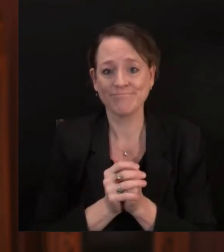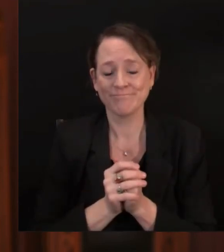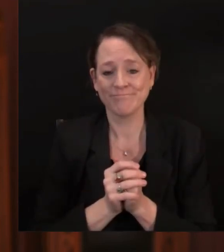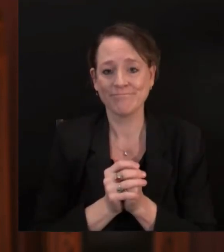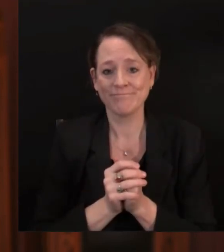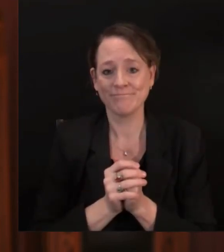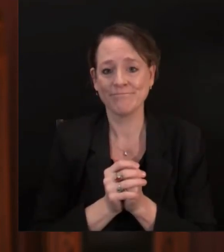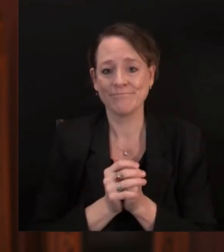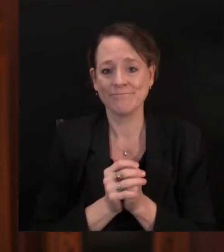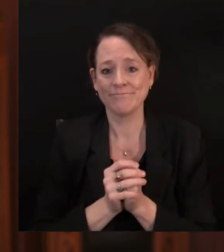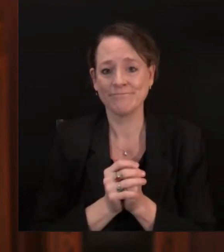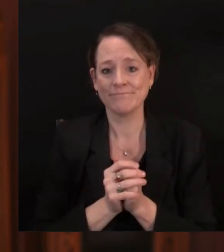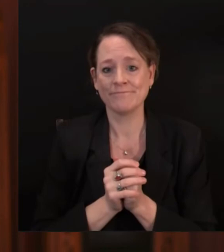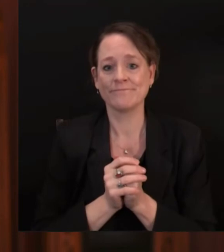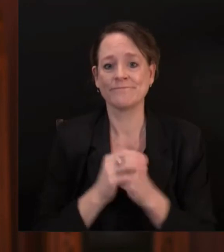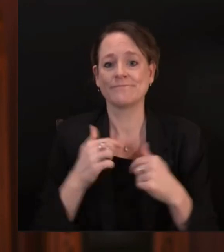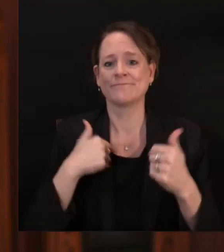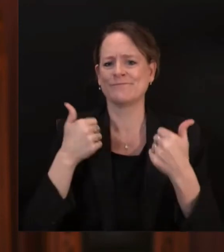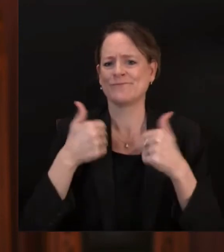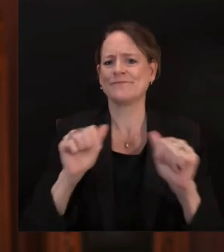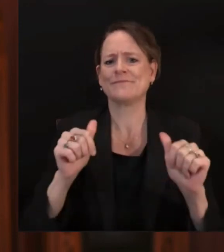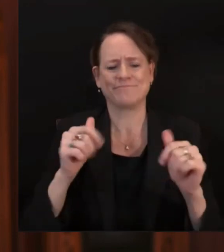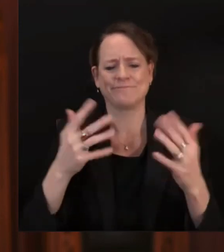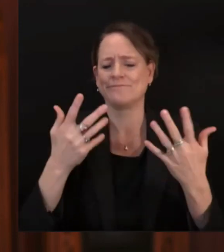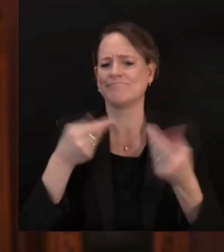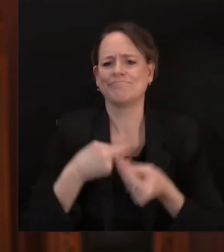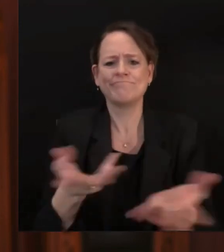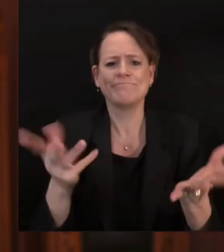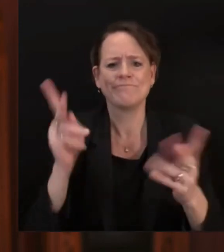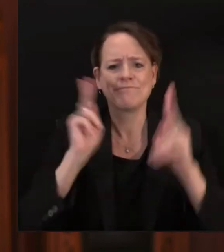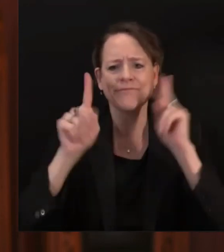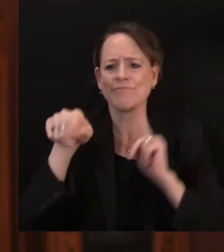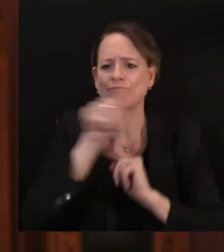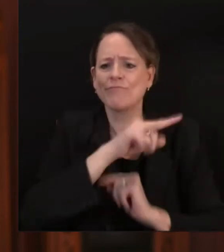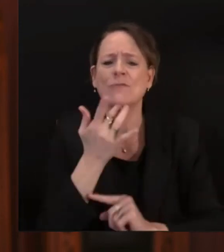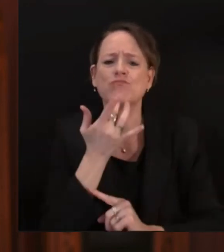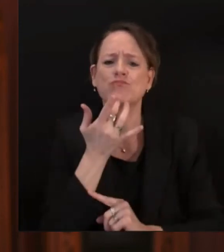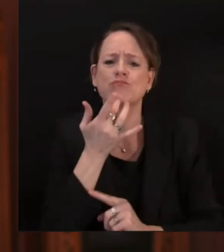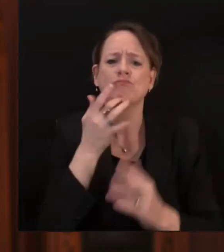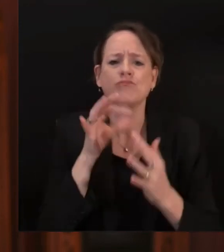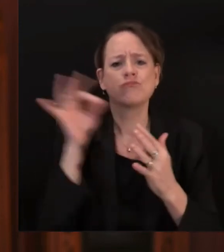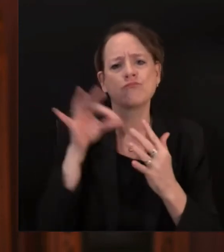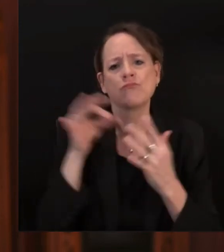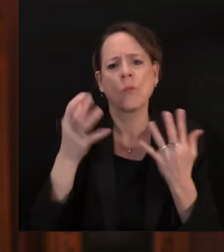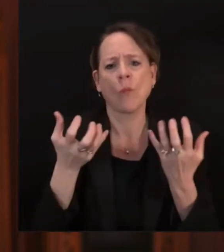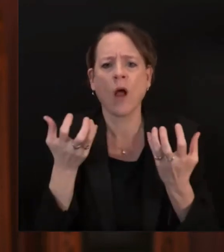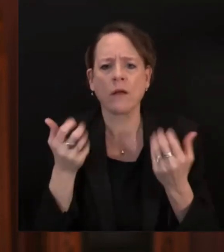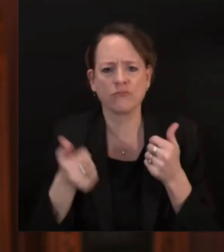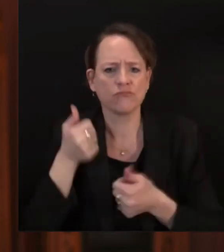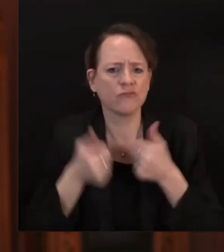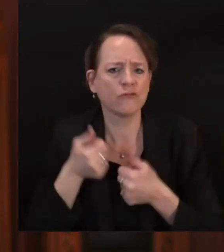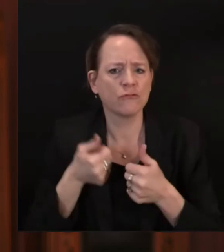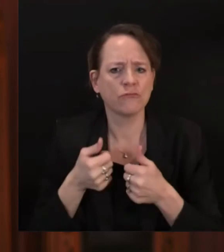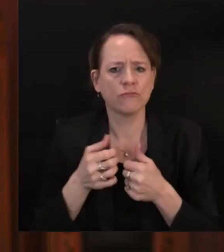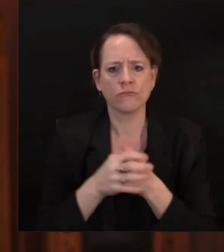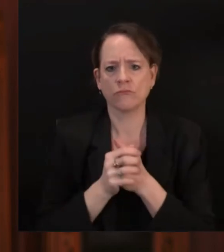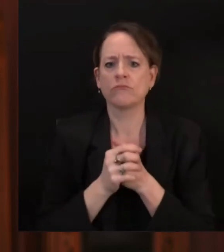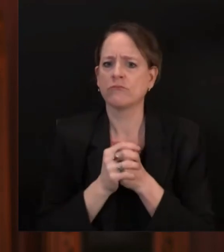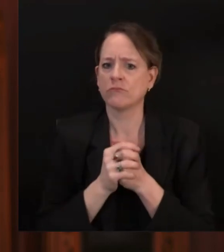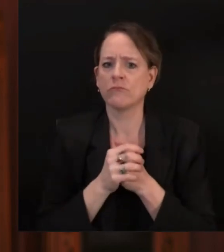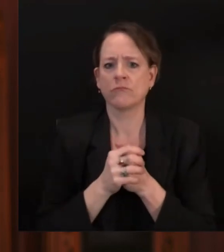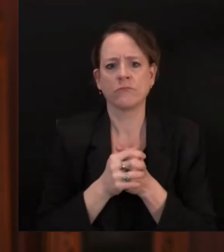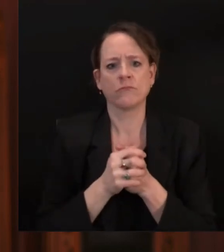fight, to spread the work, to engage the people of Wisconsin in helping to fight COVID-19. And